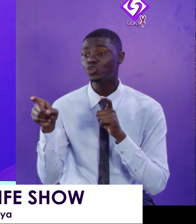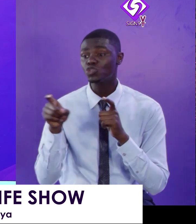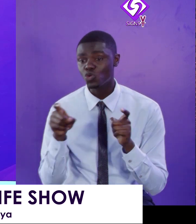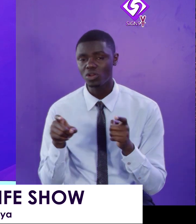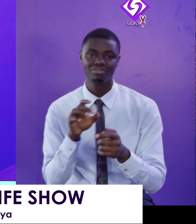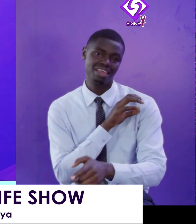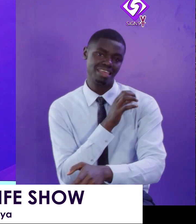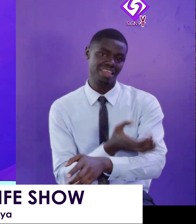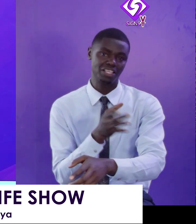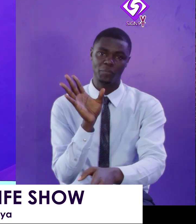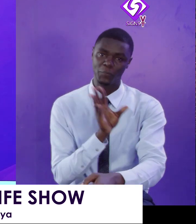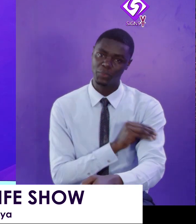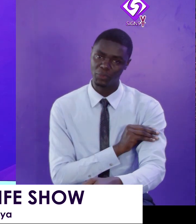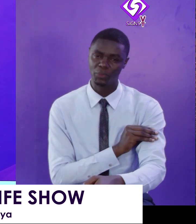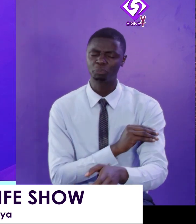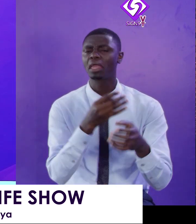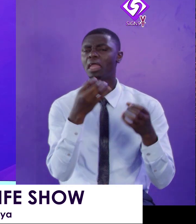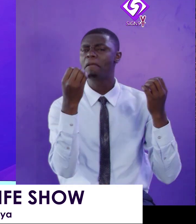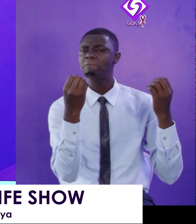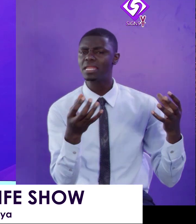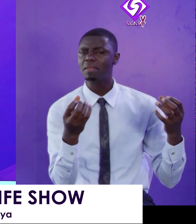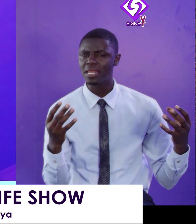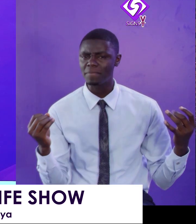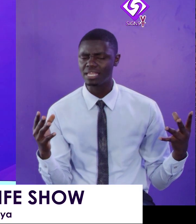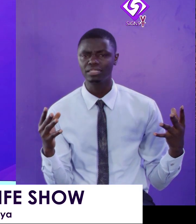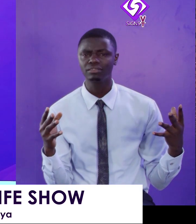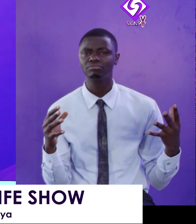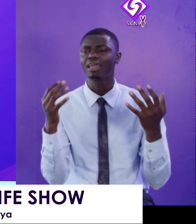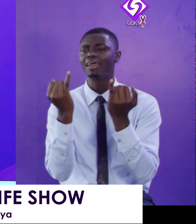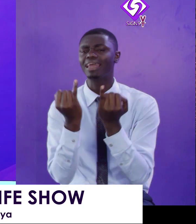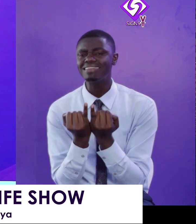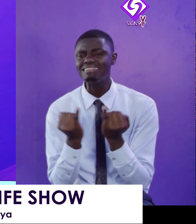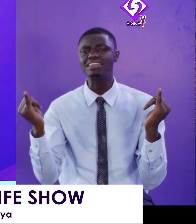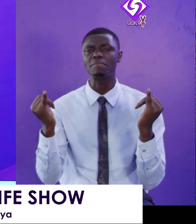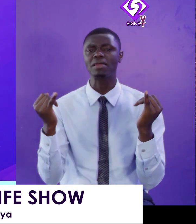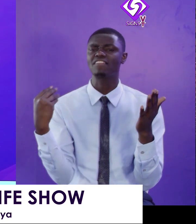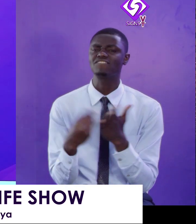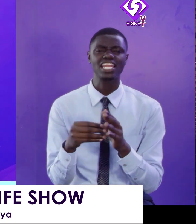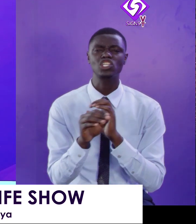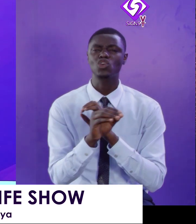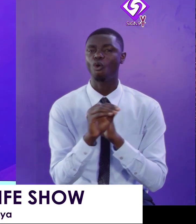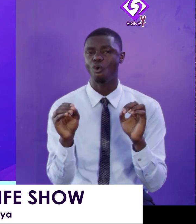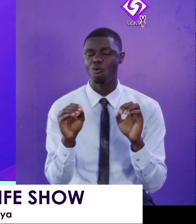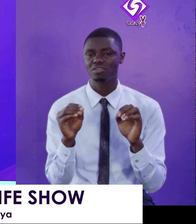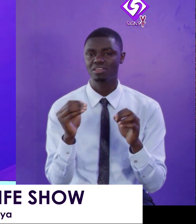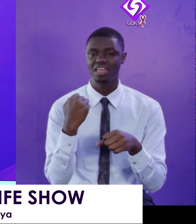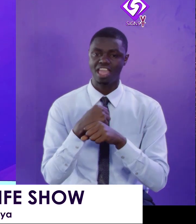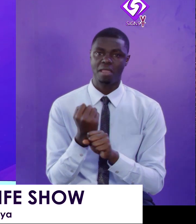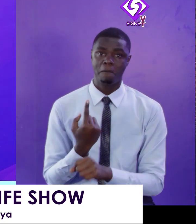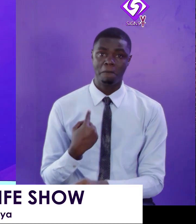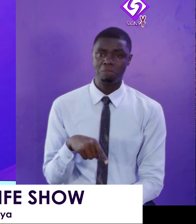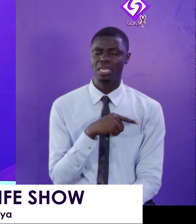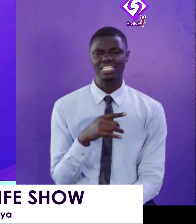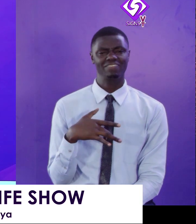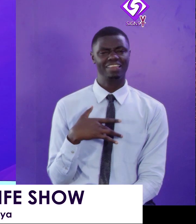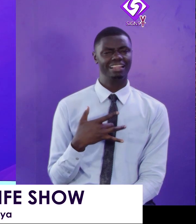of us are at a point where we are not independent financially. And that makes us more or less feel